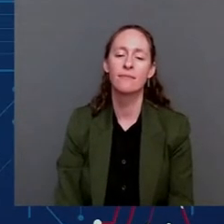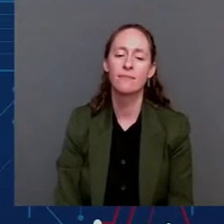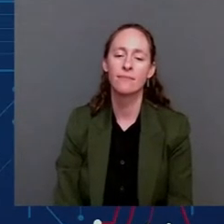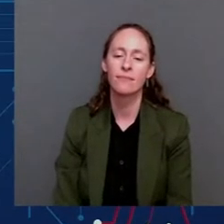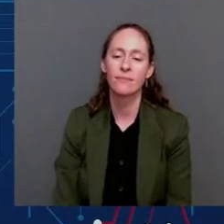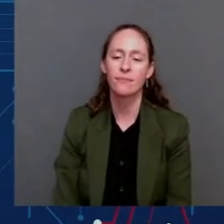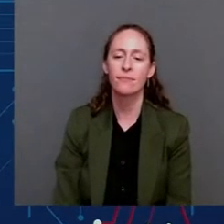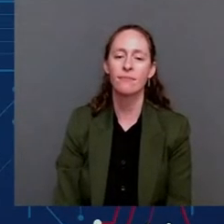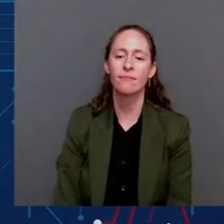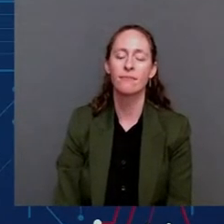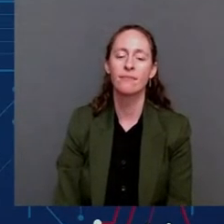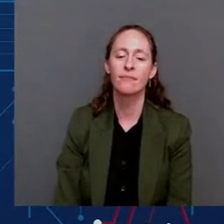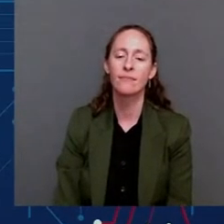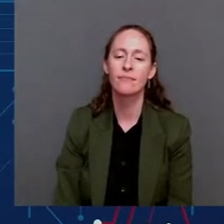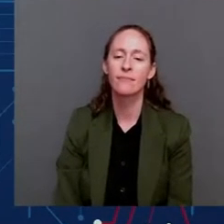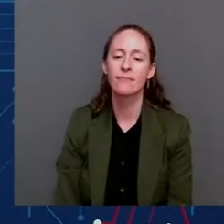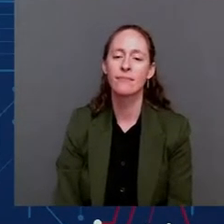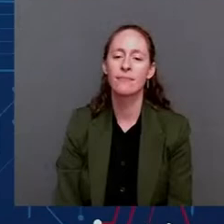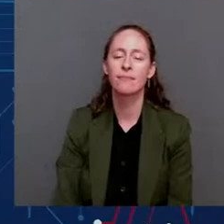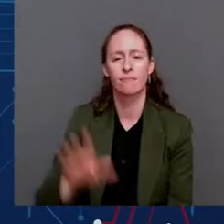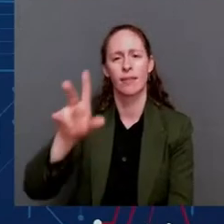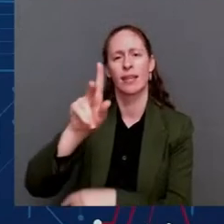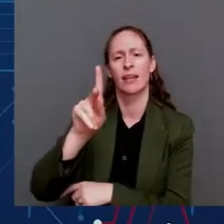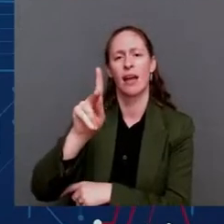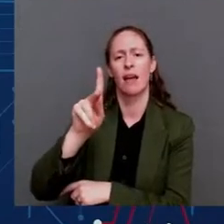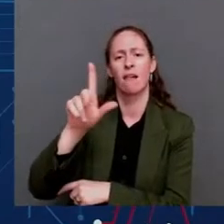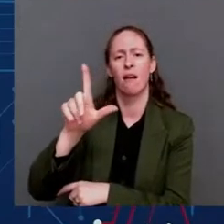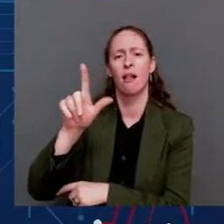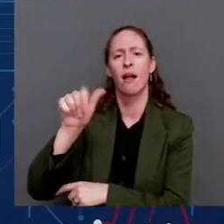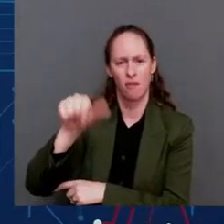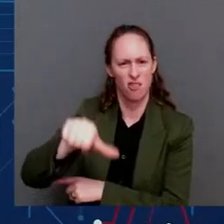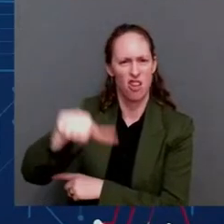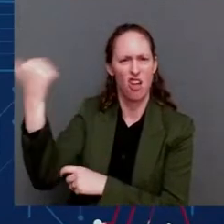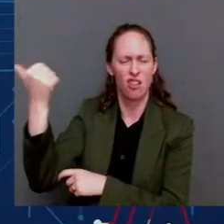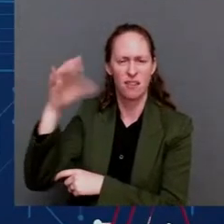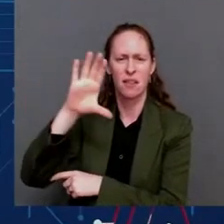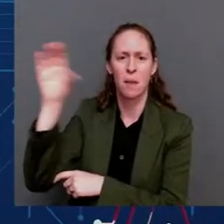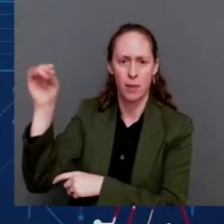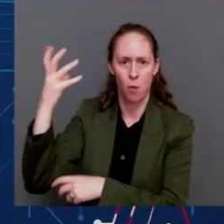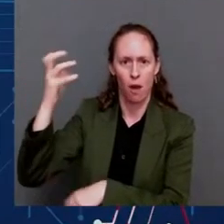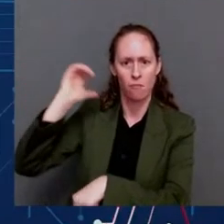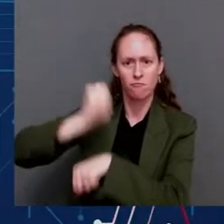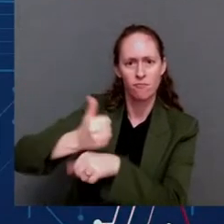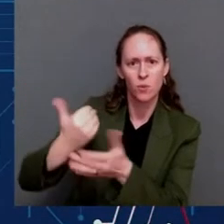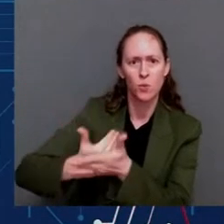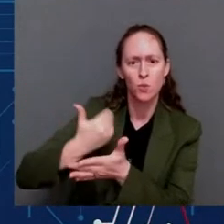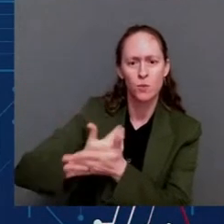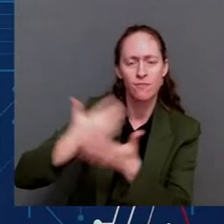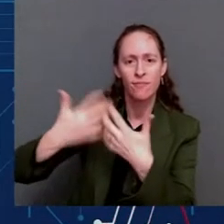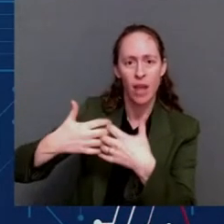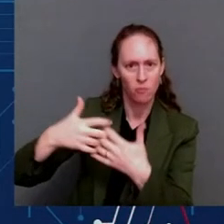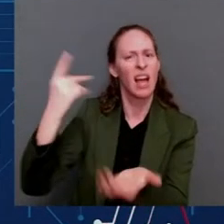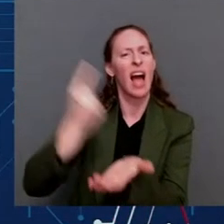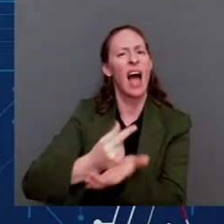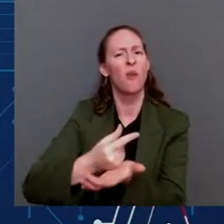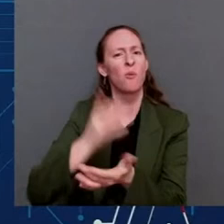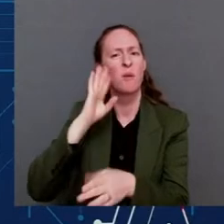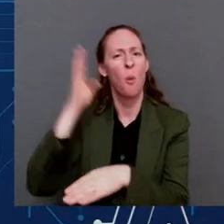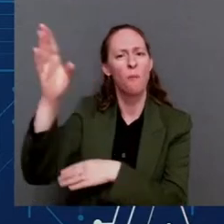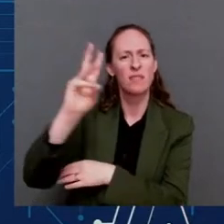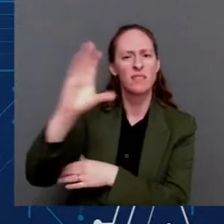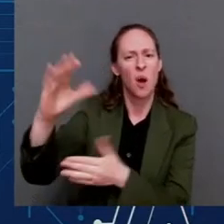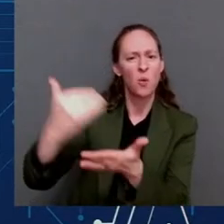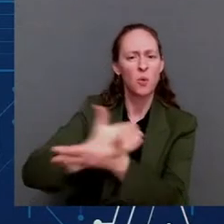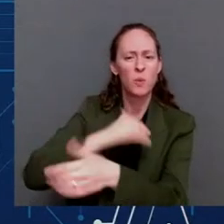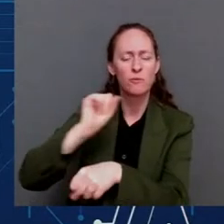Arbor, building on their Michigan presence and creating over 600 good paying jobs. Bacher, a chemical and polysilicon firm, opened their